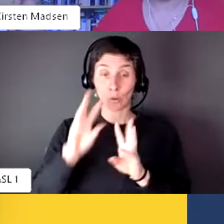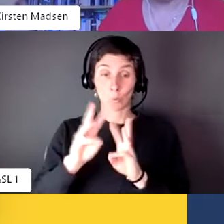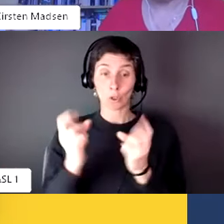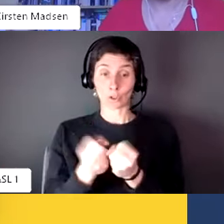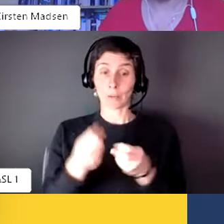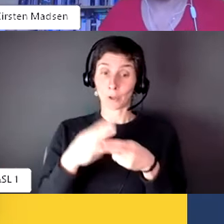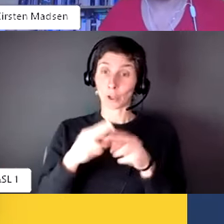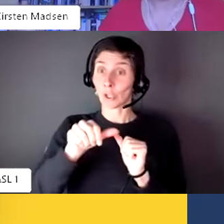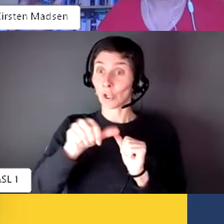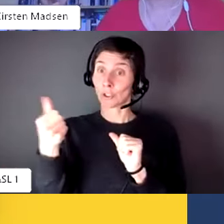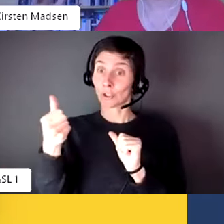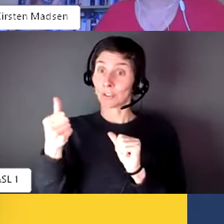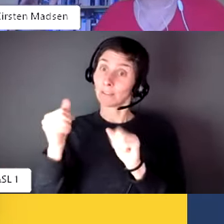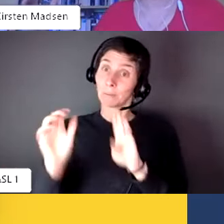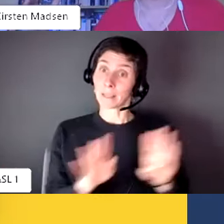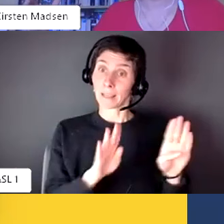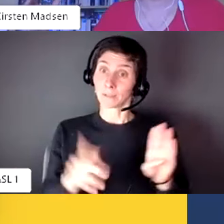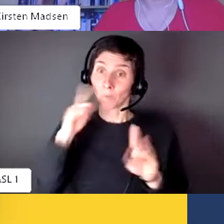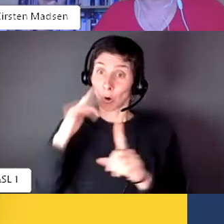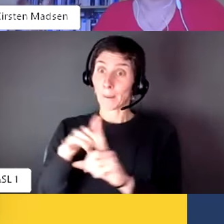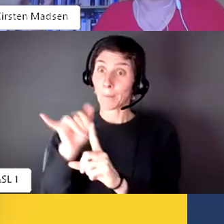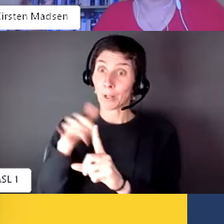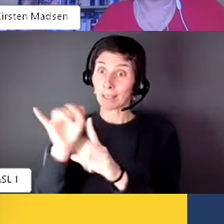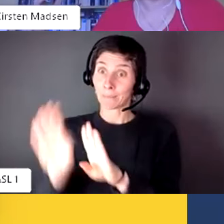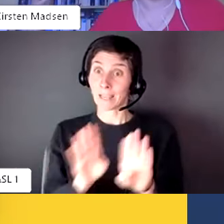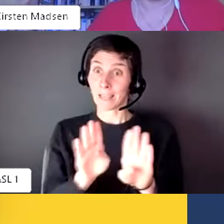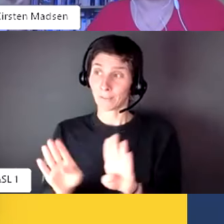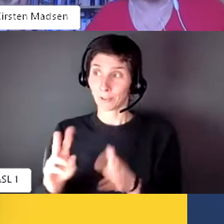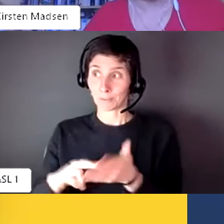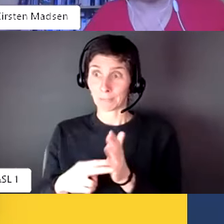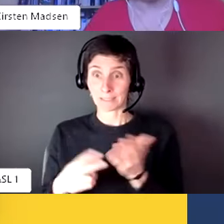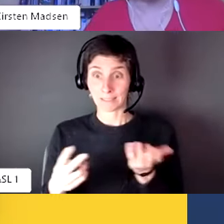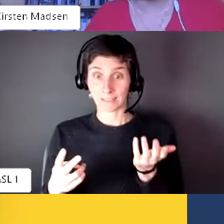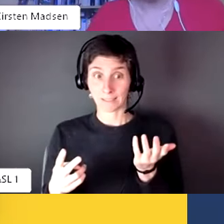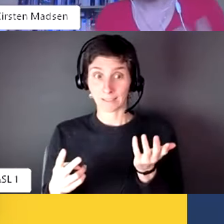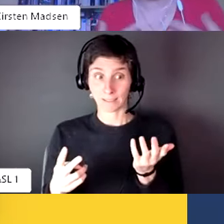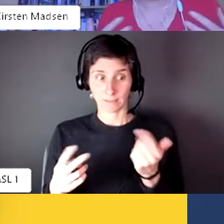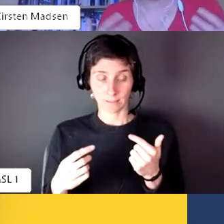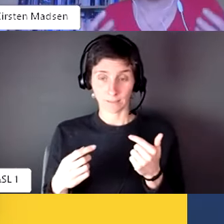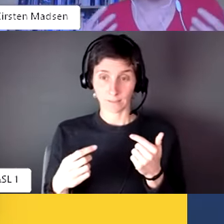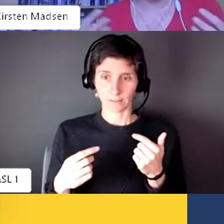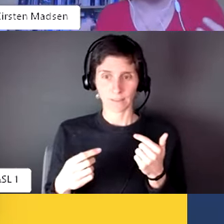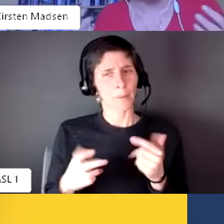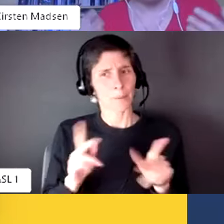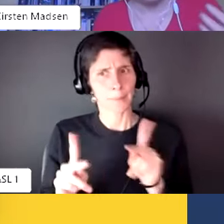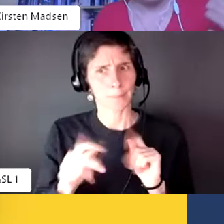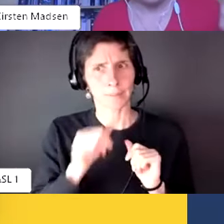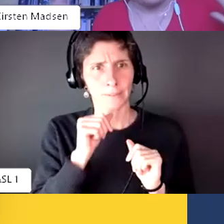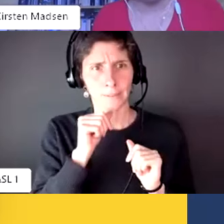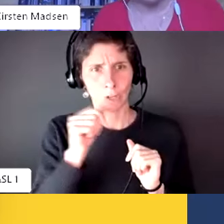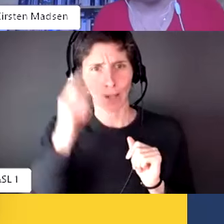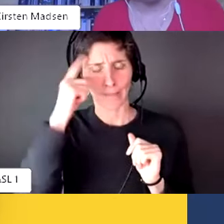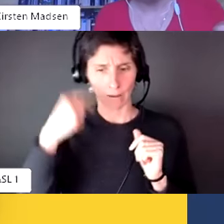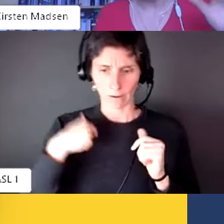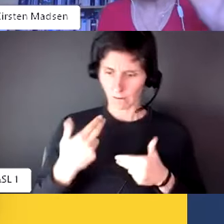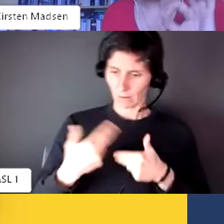bullying behavior, you obviously know that what that means, and people don't necessarily want to be